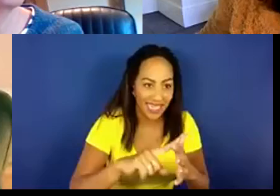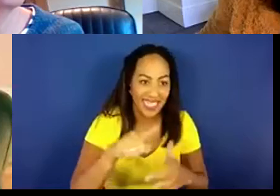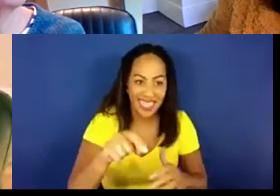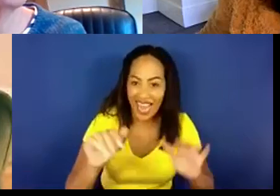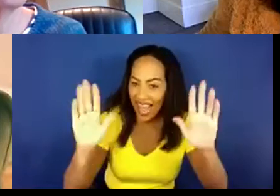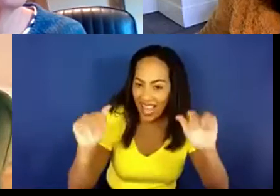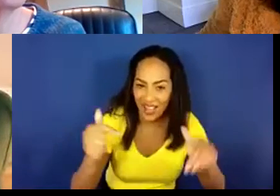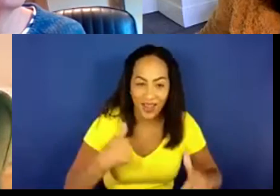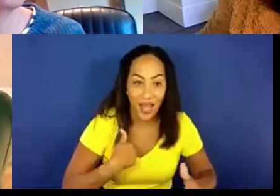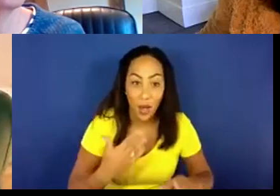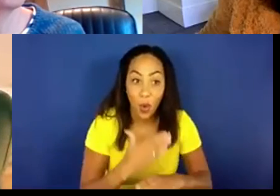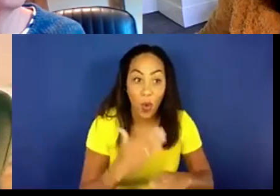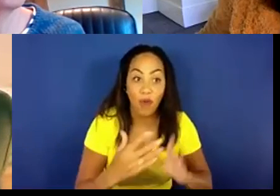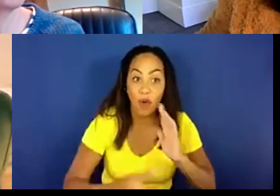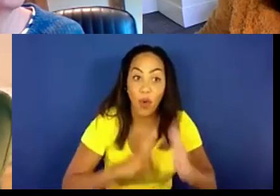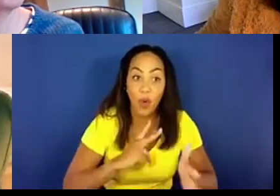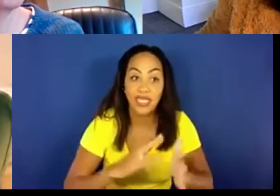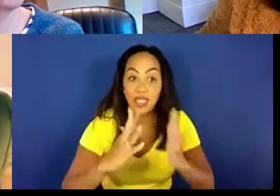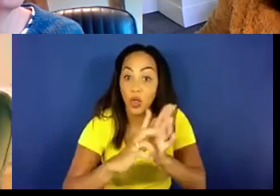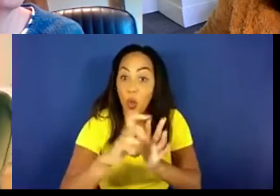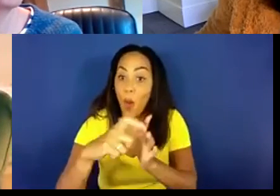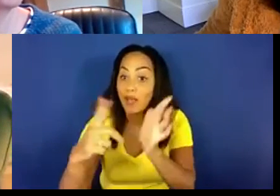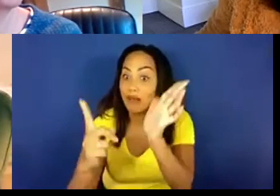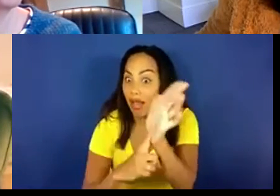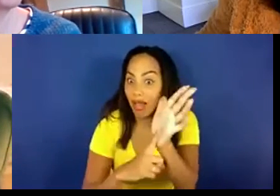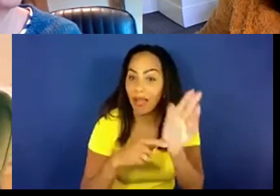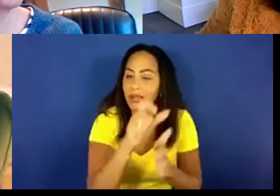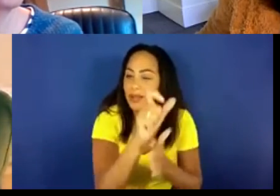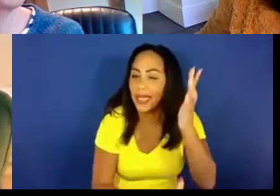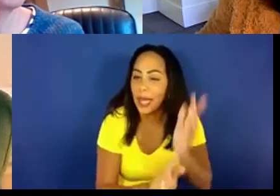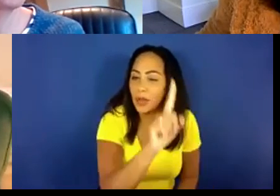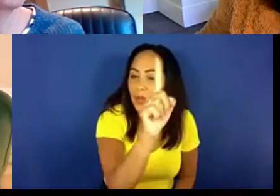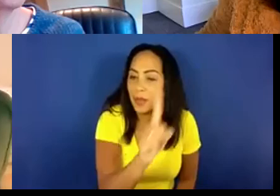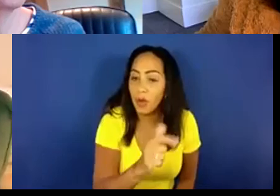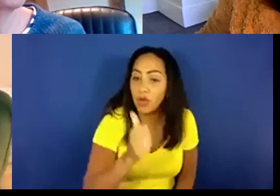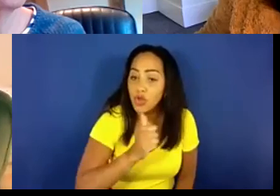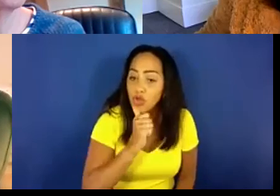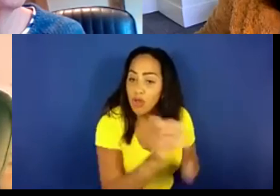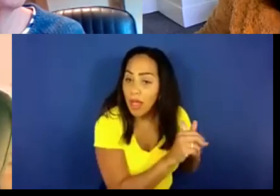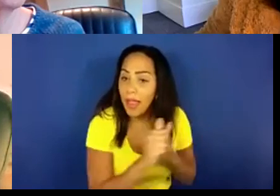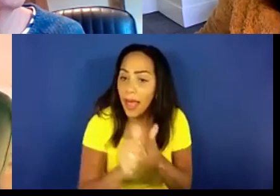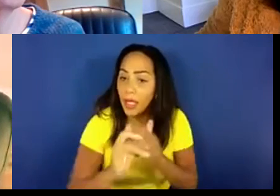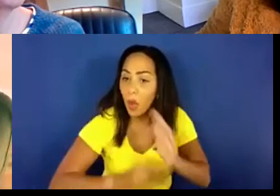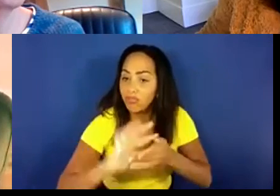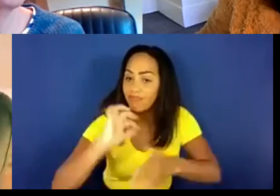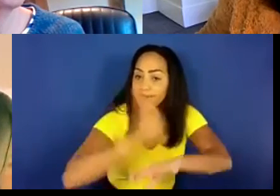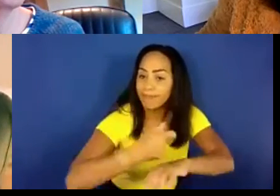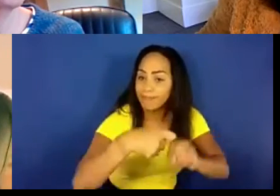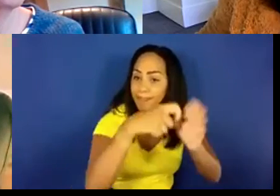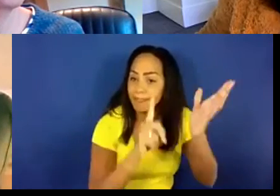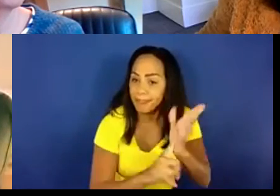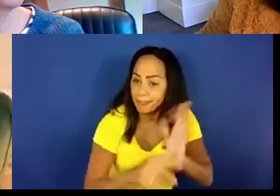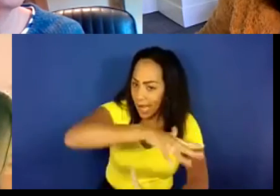for an organisation called Wessel. We're a disabled people's user-led organisation based in Bristol and surrounding